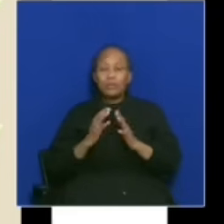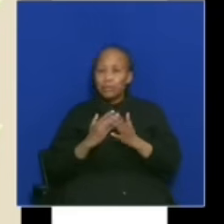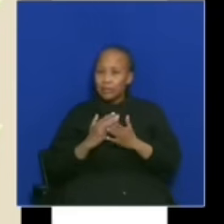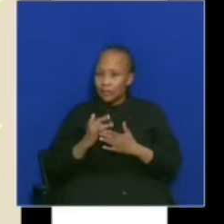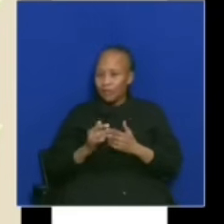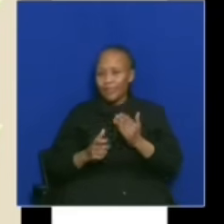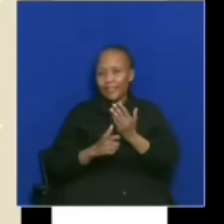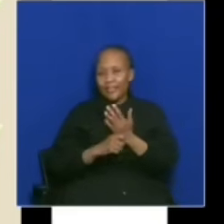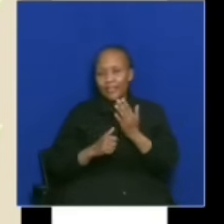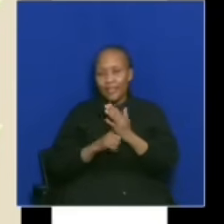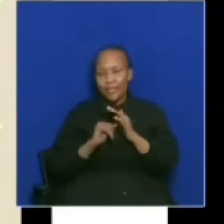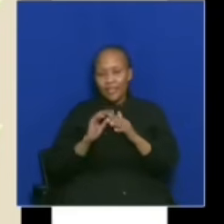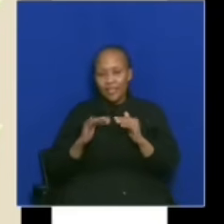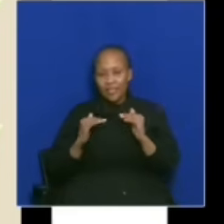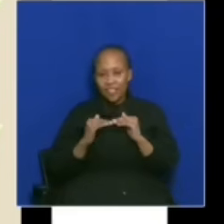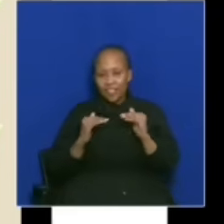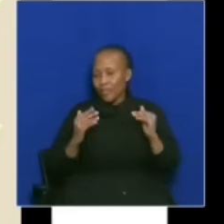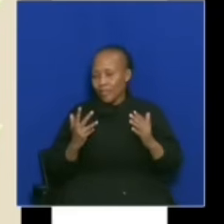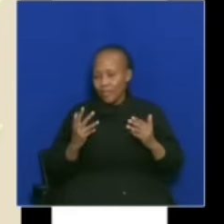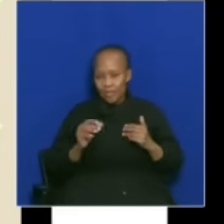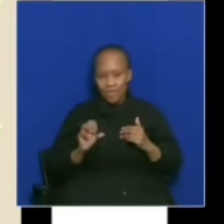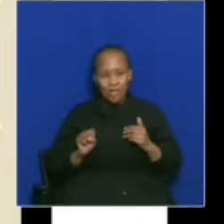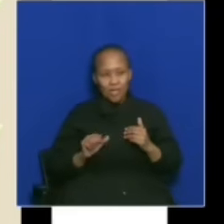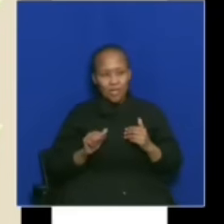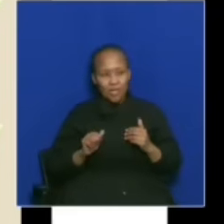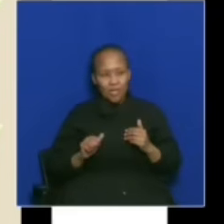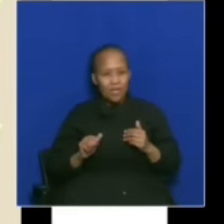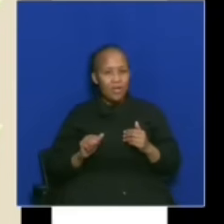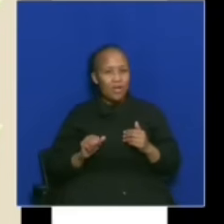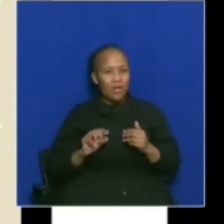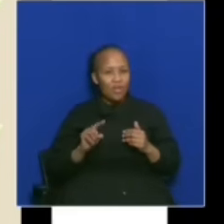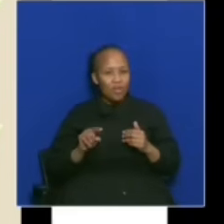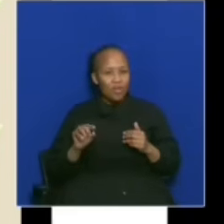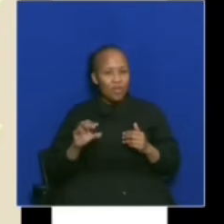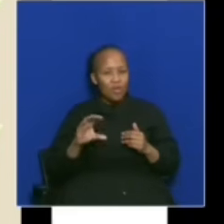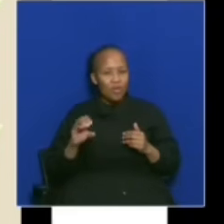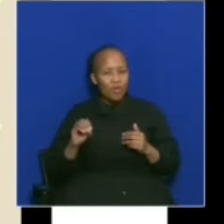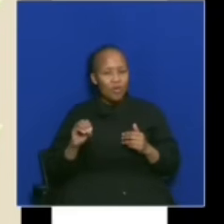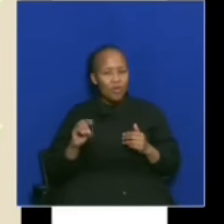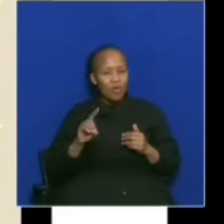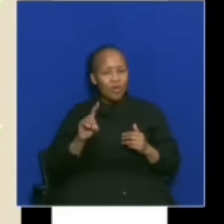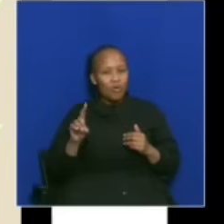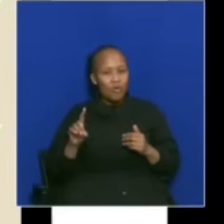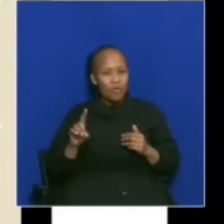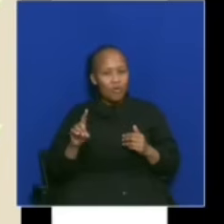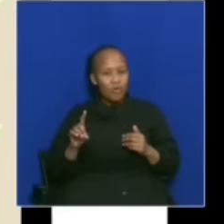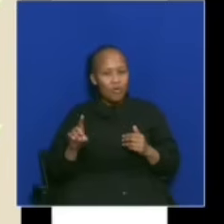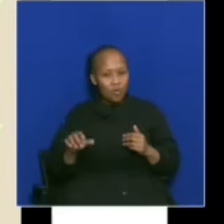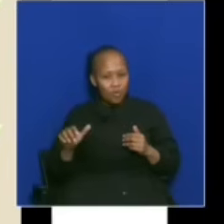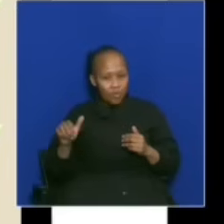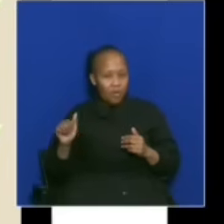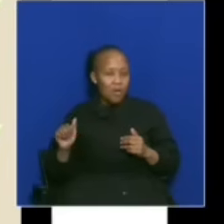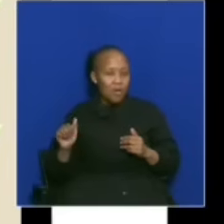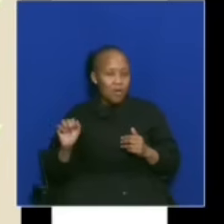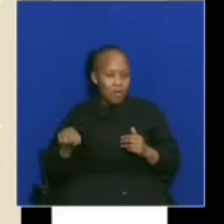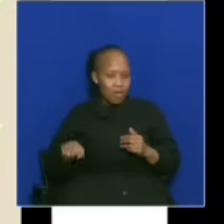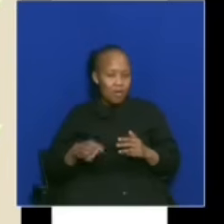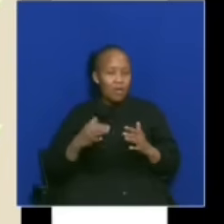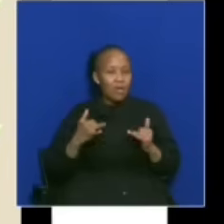taxjusticesa.co.za, and a phone number is given. The response of Mr. Sayed to this is to